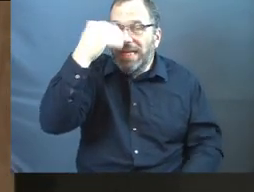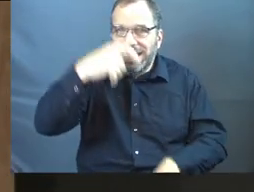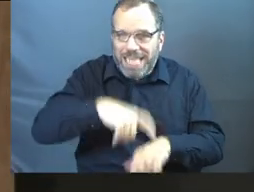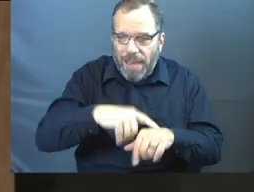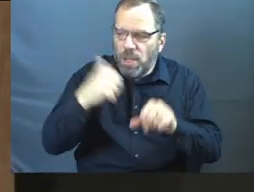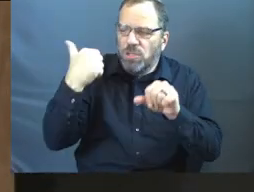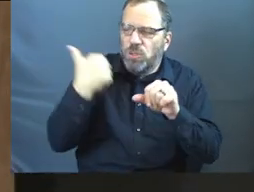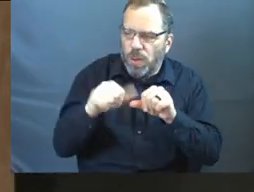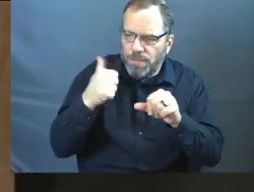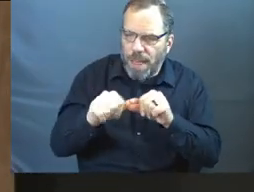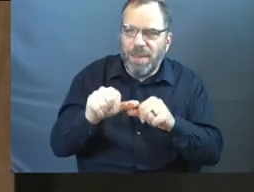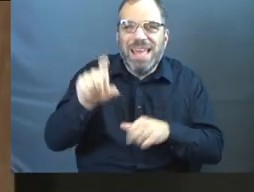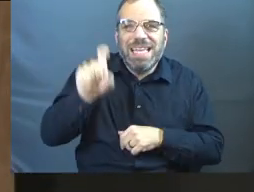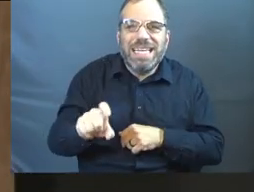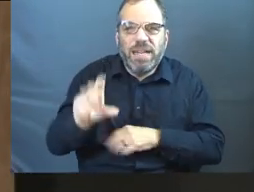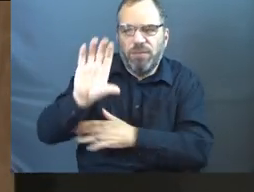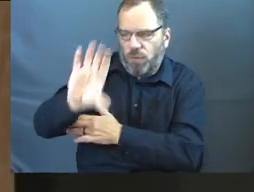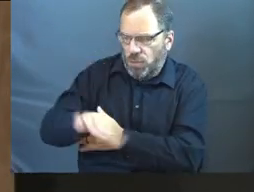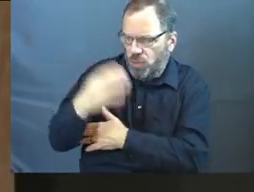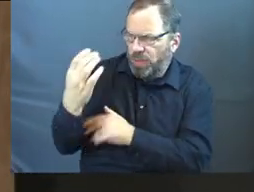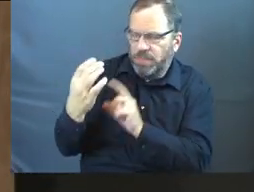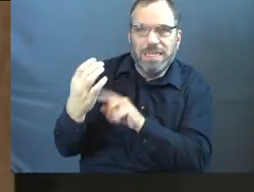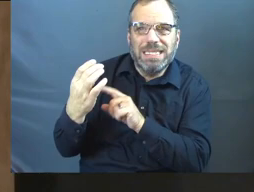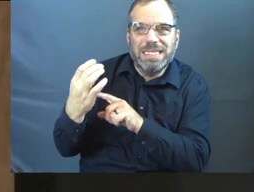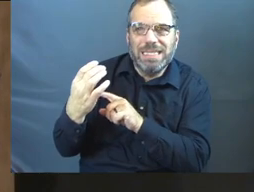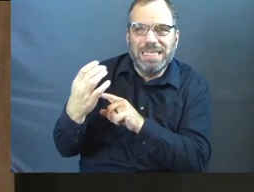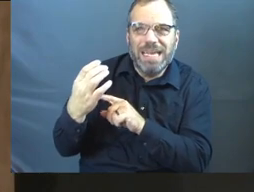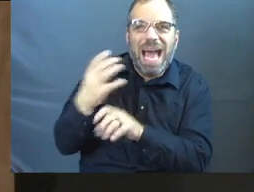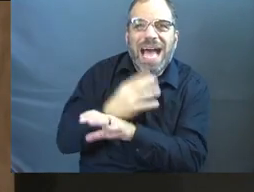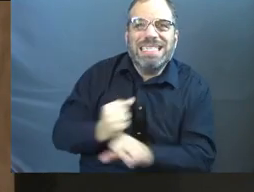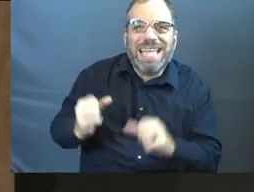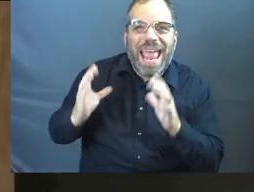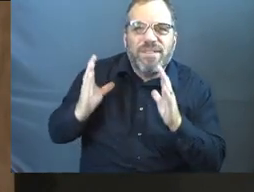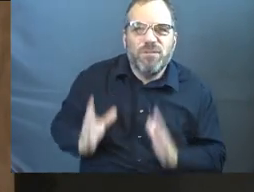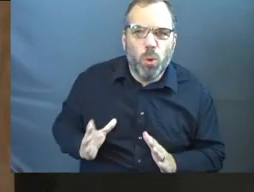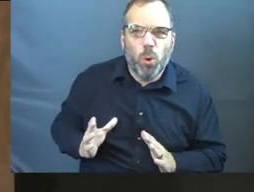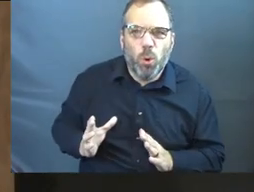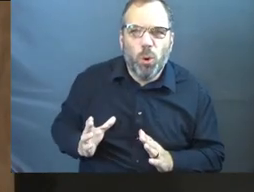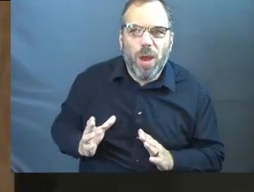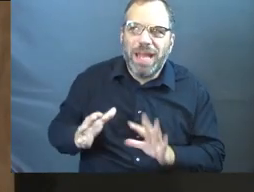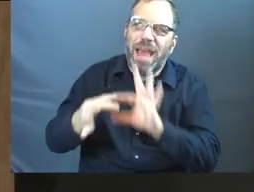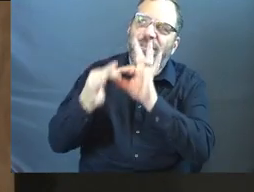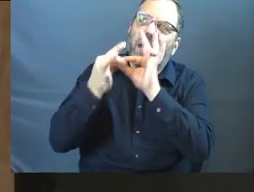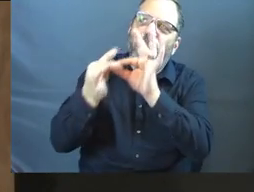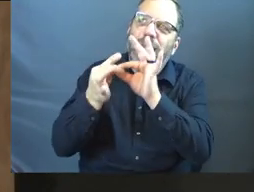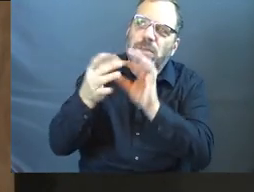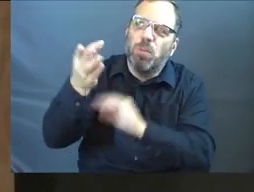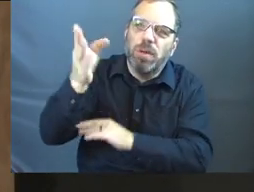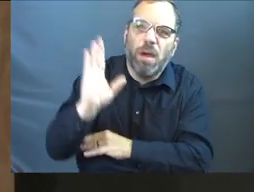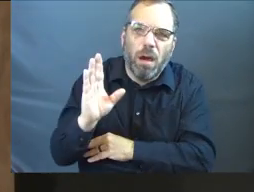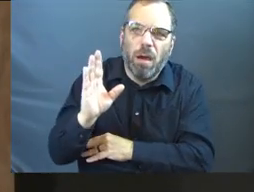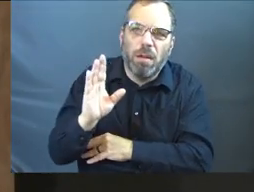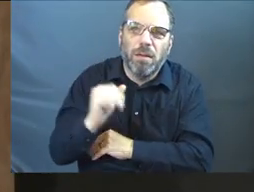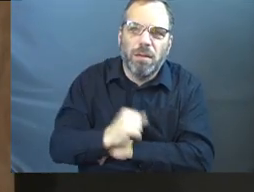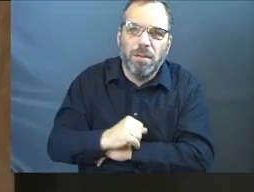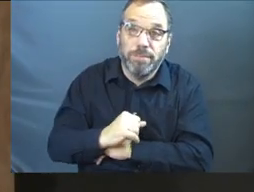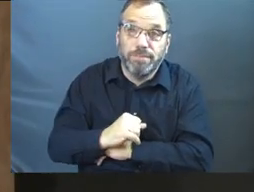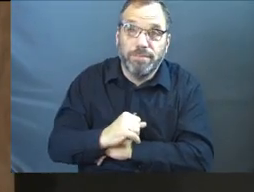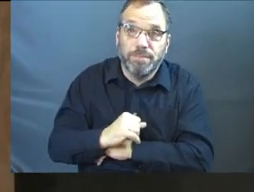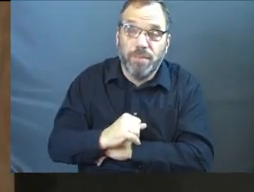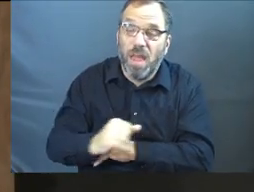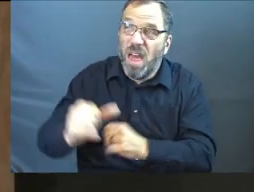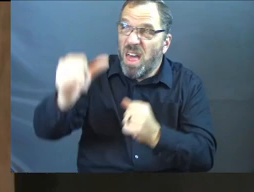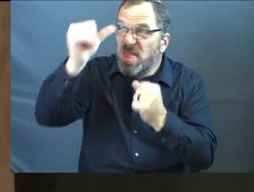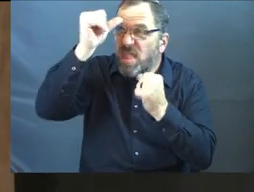to remember their need for Christmas, remember their need for a Savior, and enter into a relationship with him.